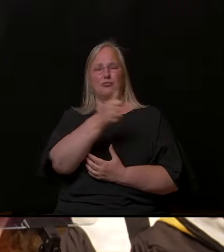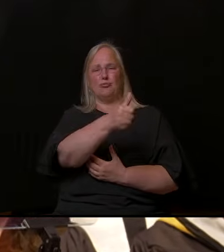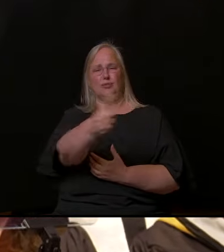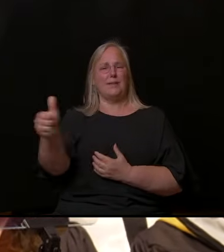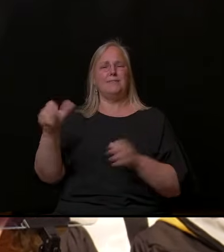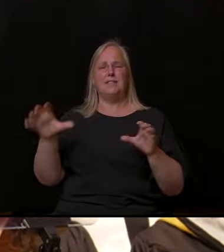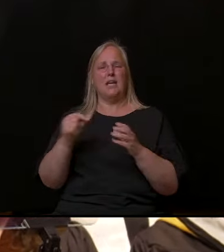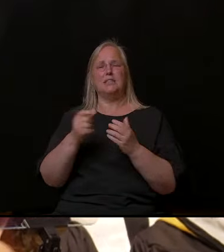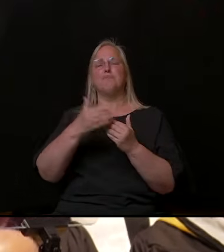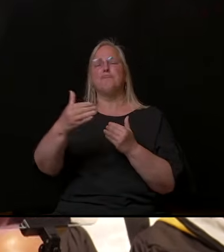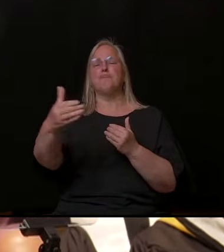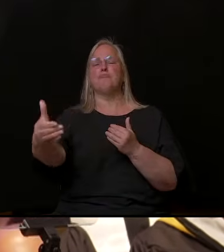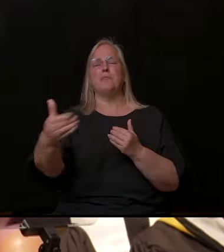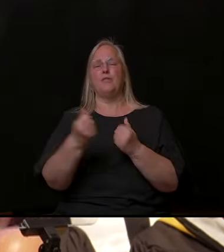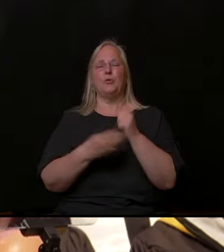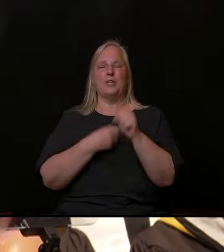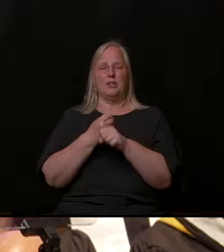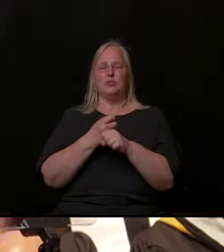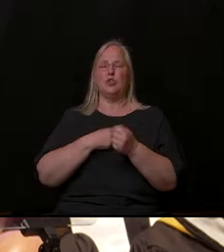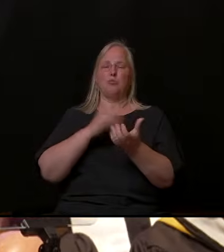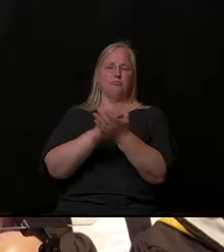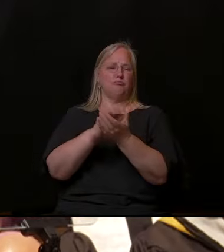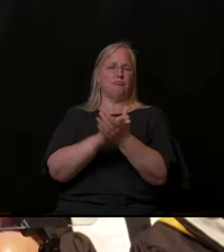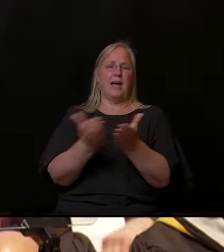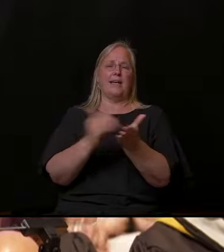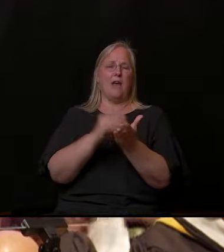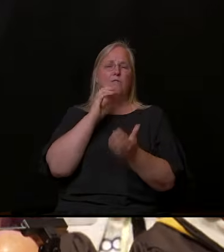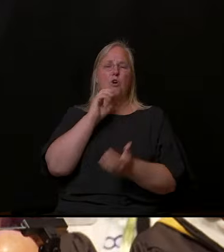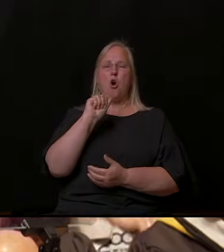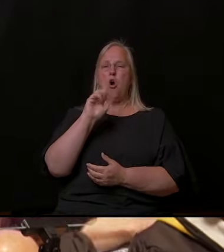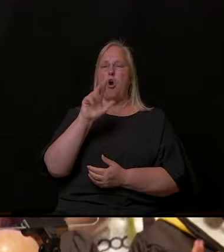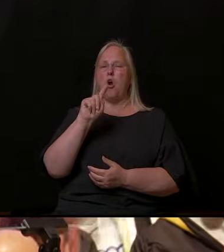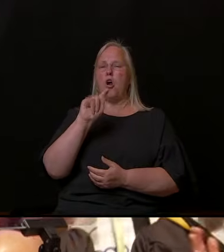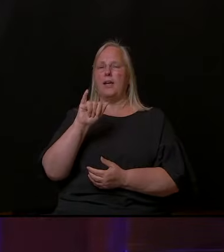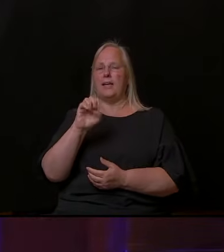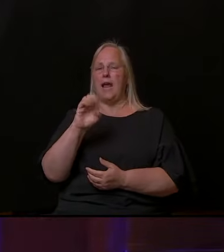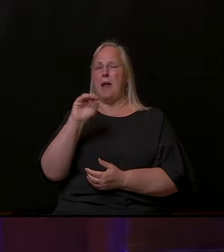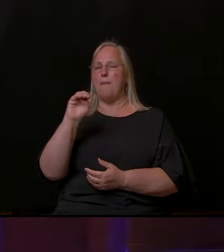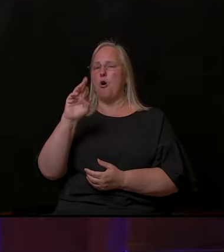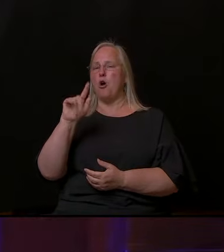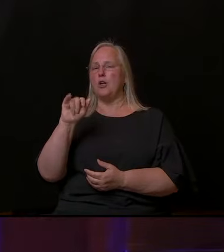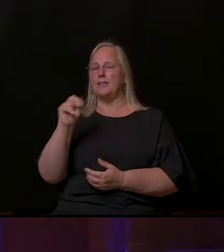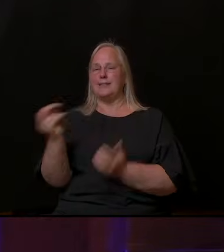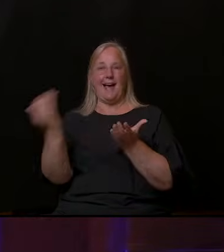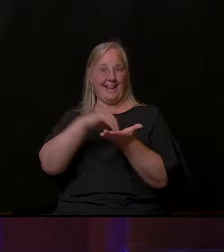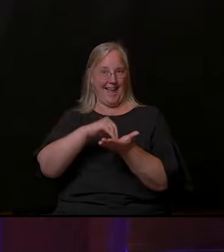the coming years. So give it up for Artie and for Martin again.